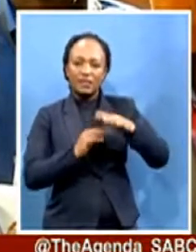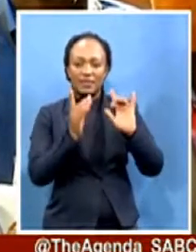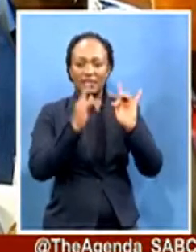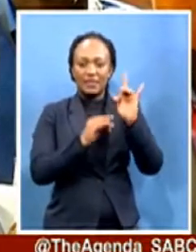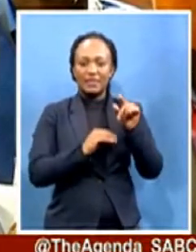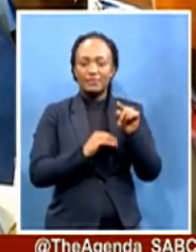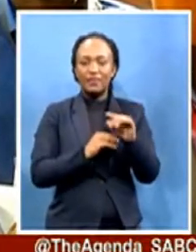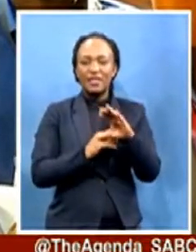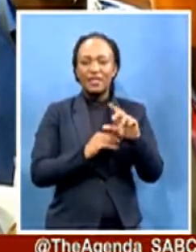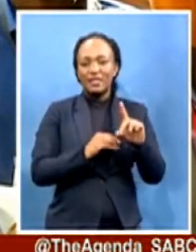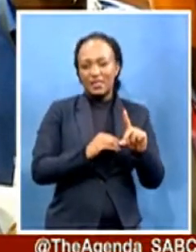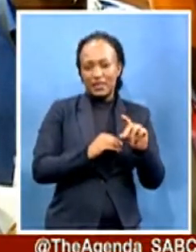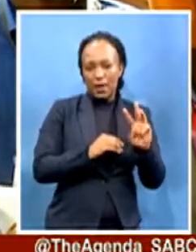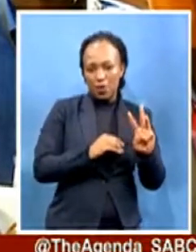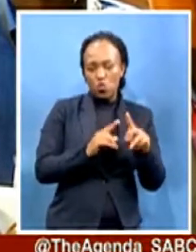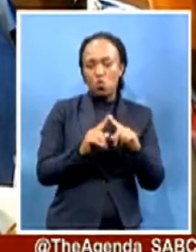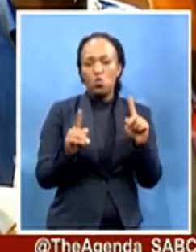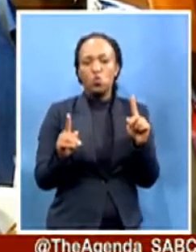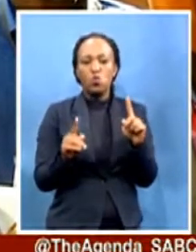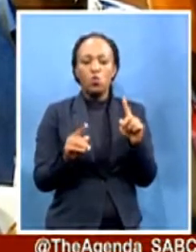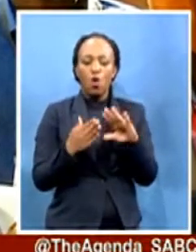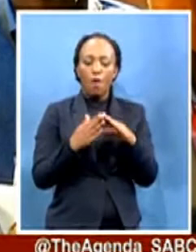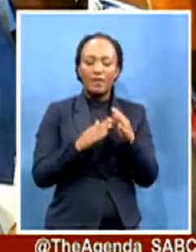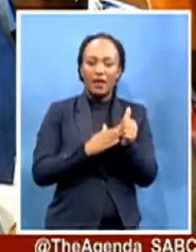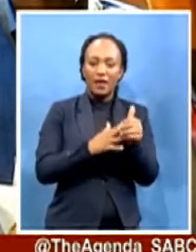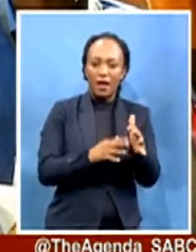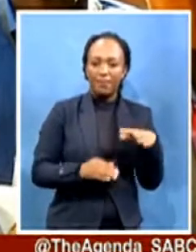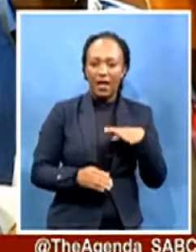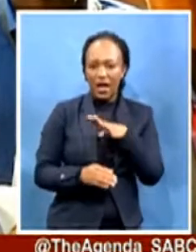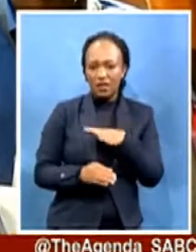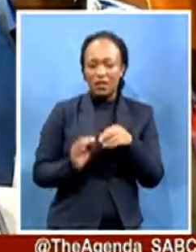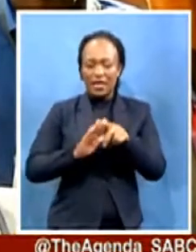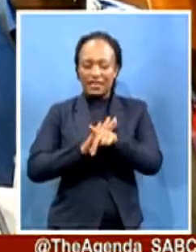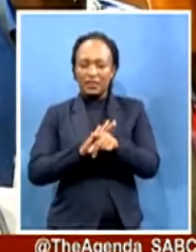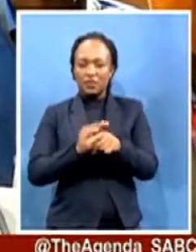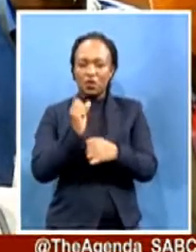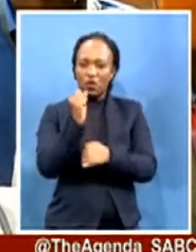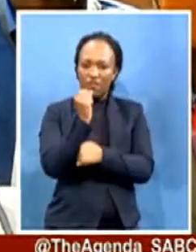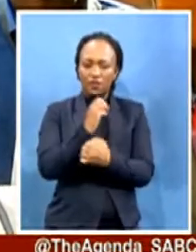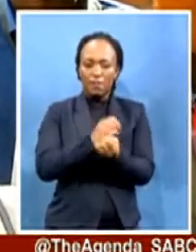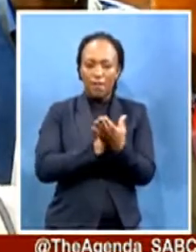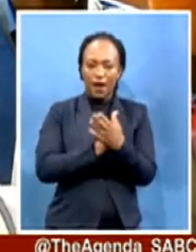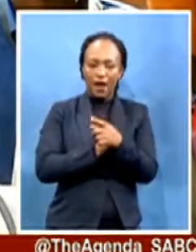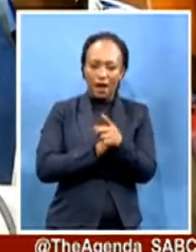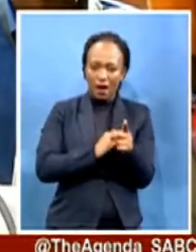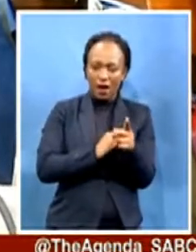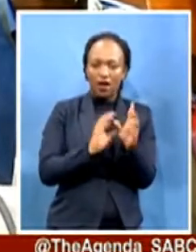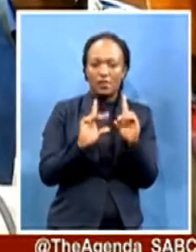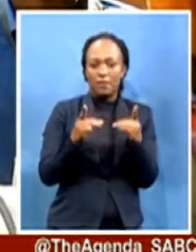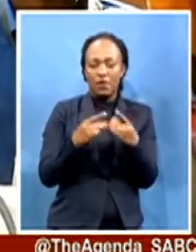councillors, to the district office, to the Mpumalanga Health Department, for coming on board to assist and